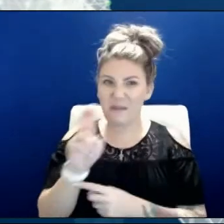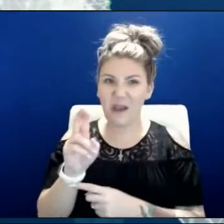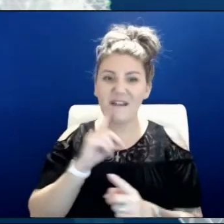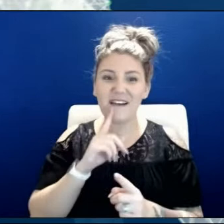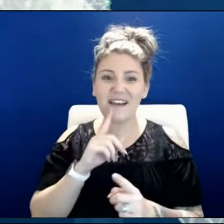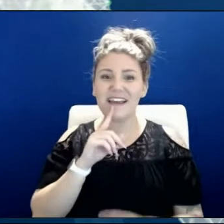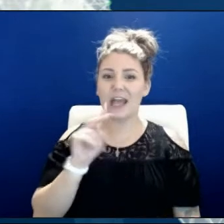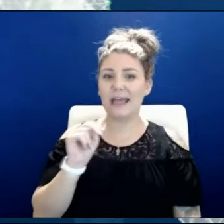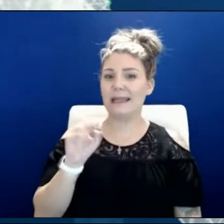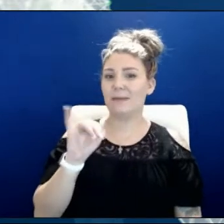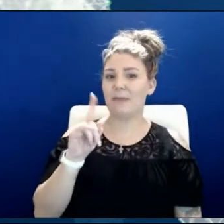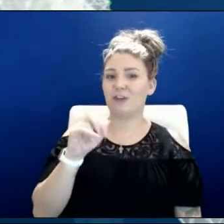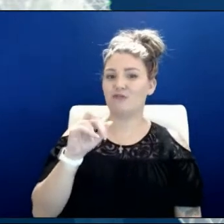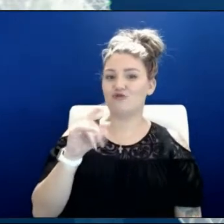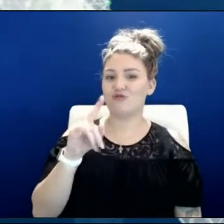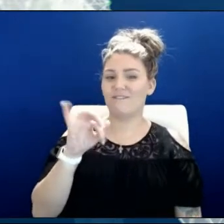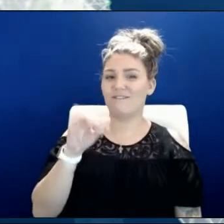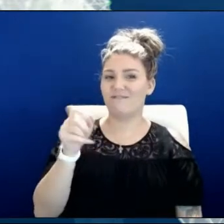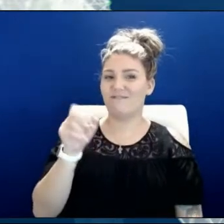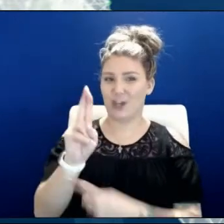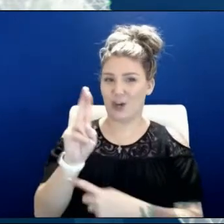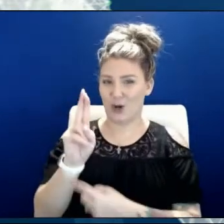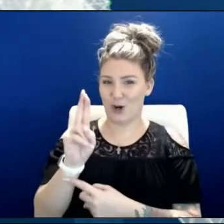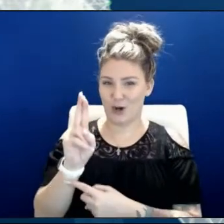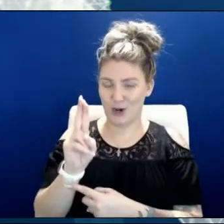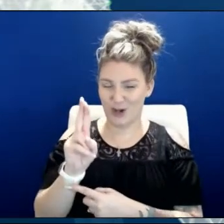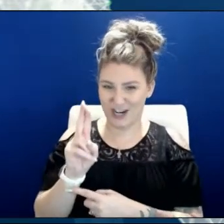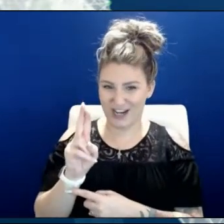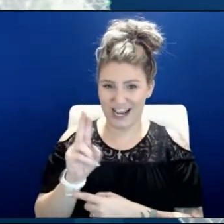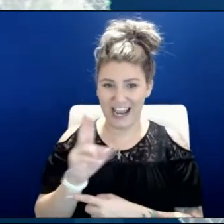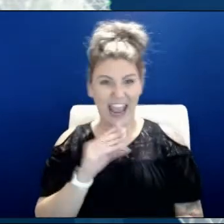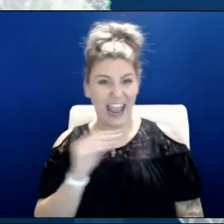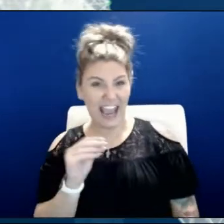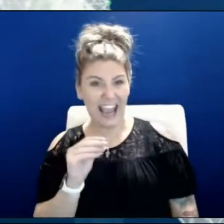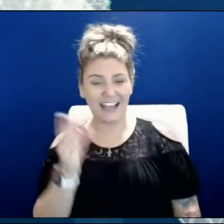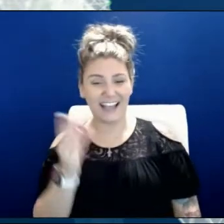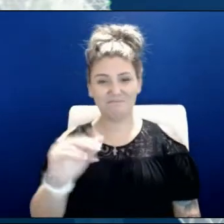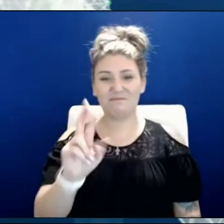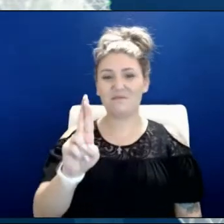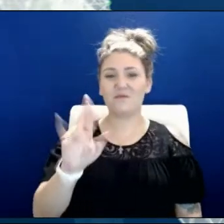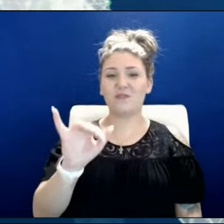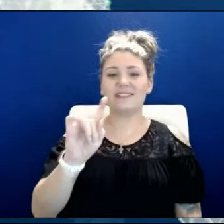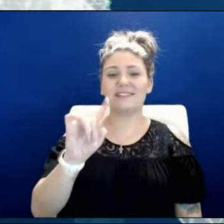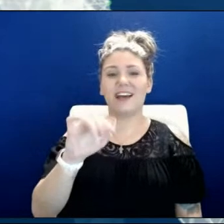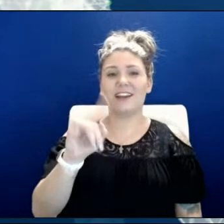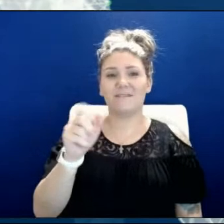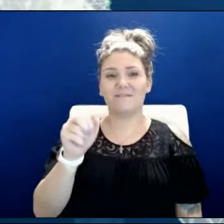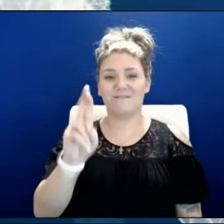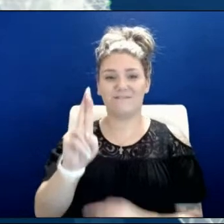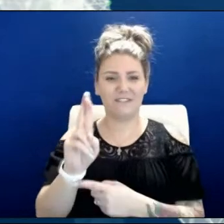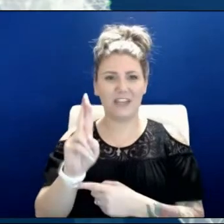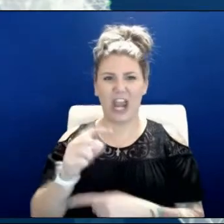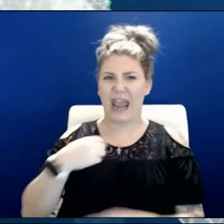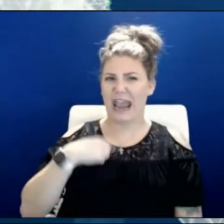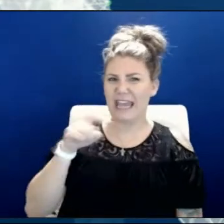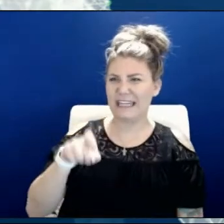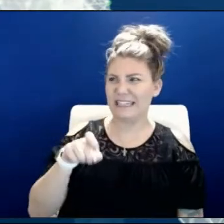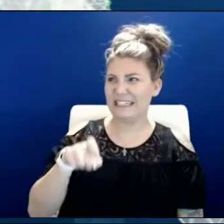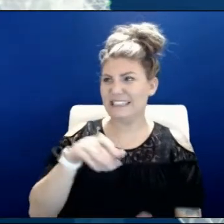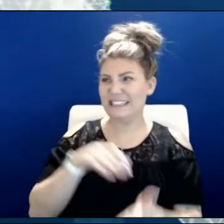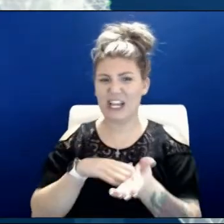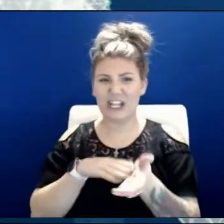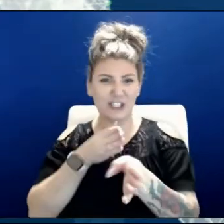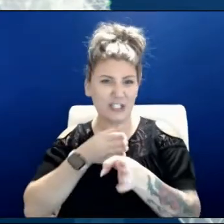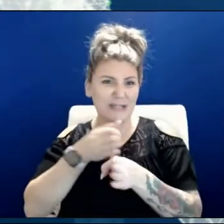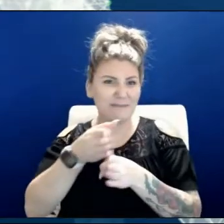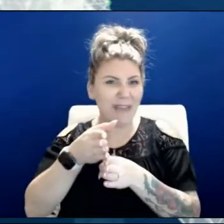Nirmatrelvir. Okay, whatever that is. And Ritonavir. Yeah. Oh, there you go. See, ID doctors specialize in naming things in